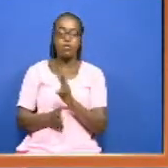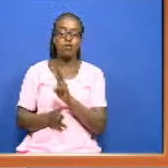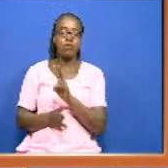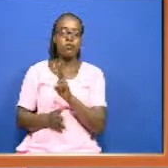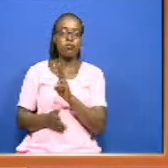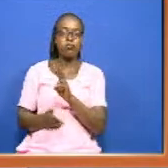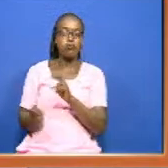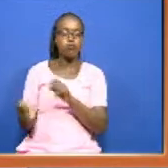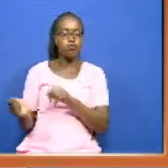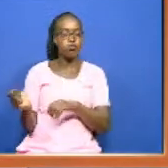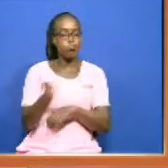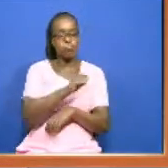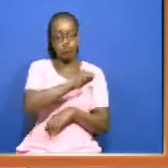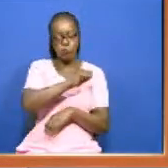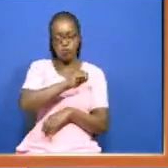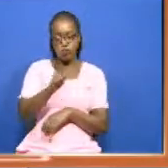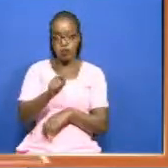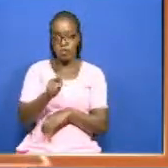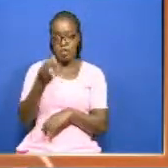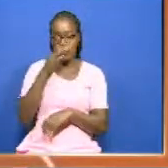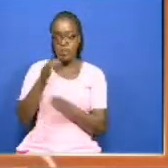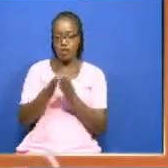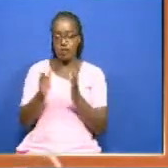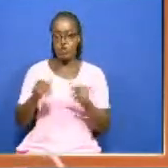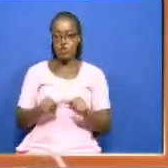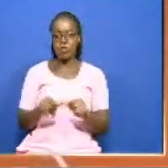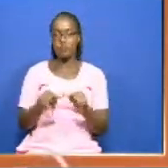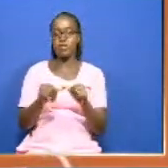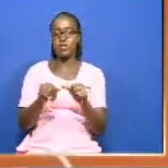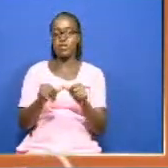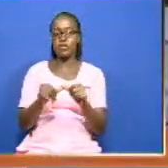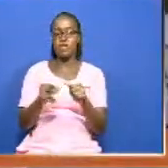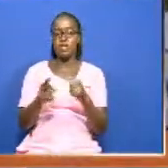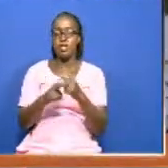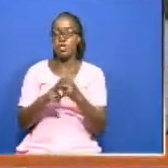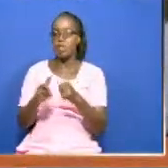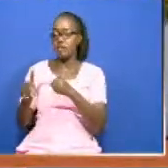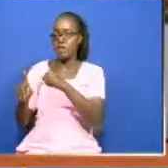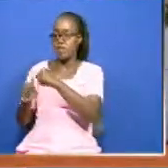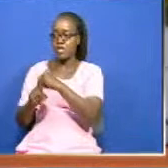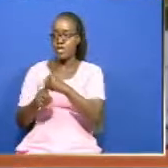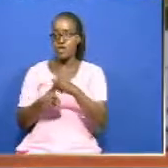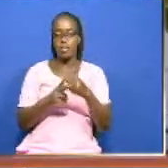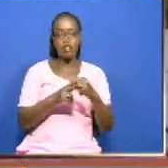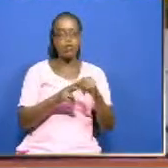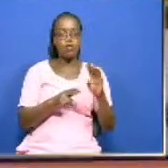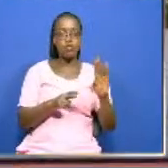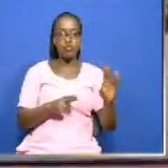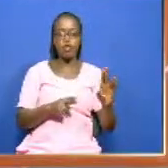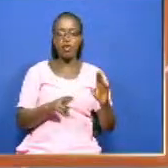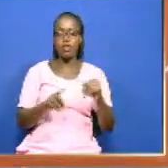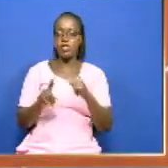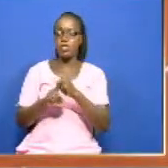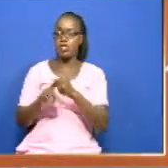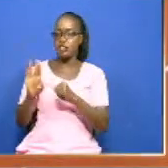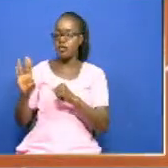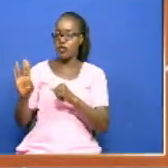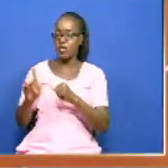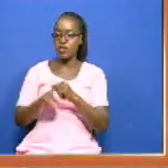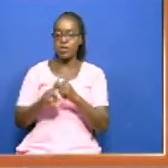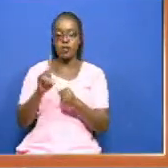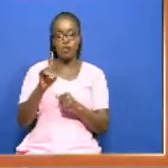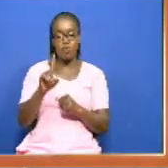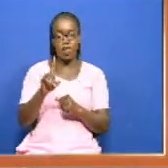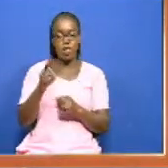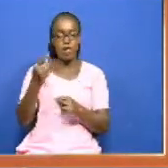Grand Slams at this year's French Open continues after 7-6, 7-4, 6-4, 6-1 victory over Italian Yannick